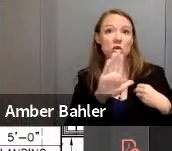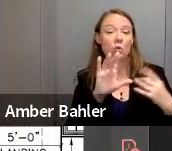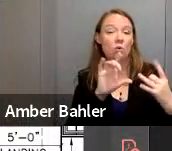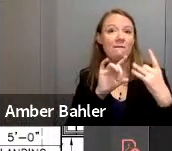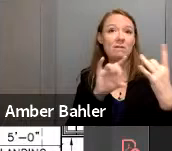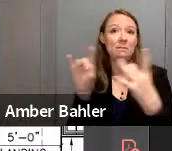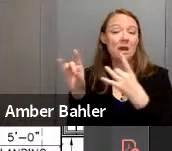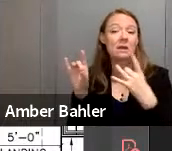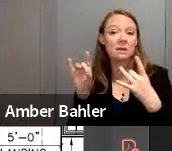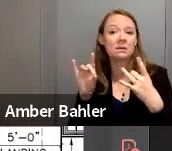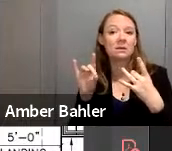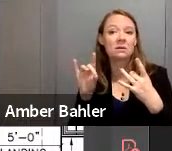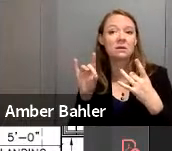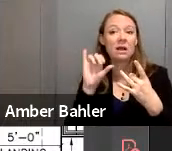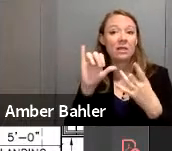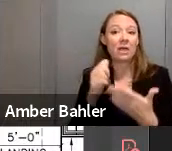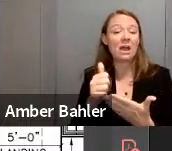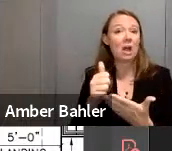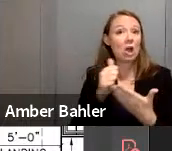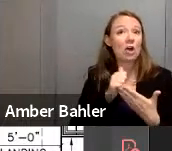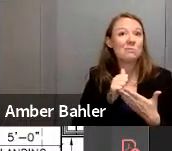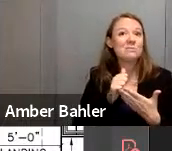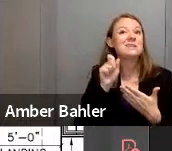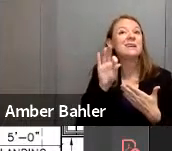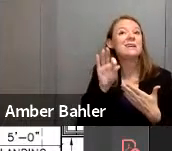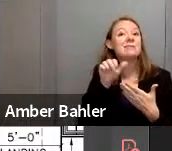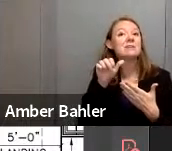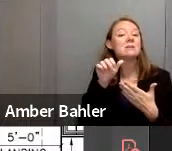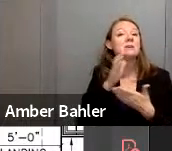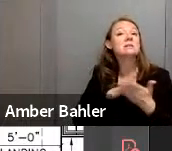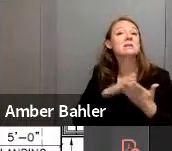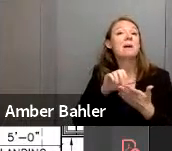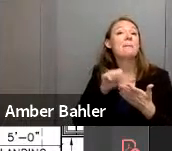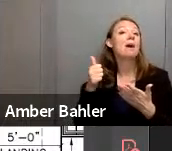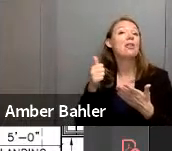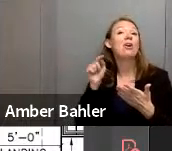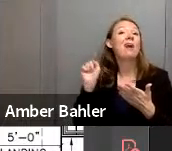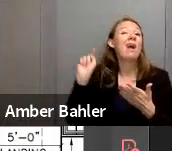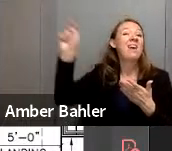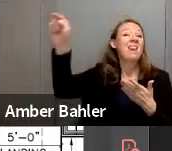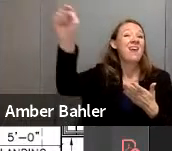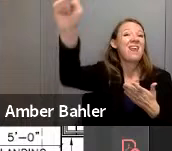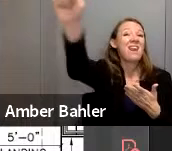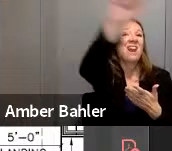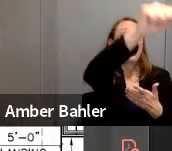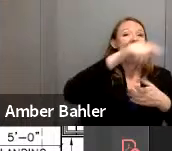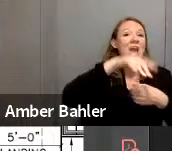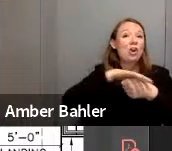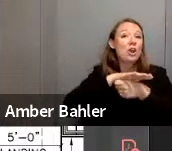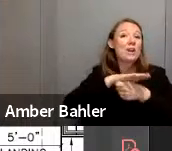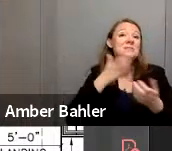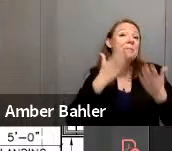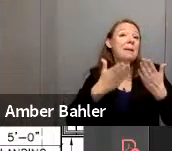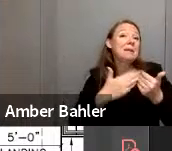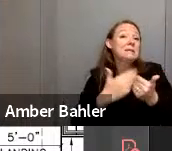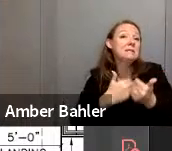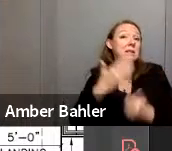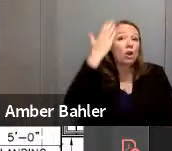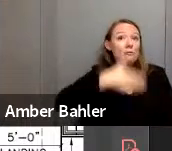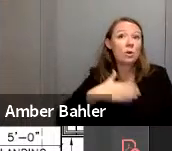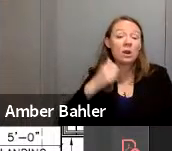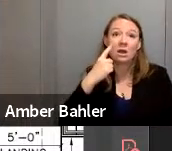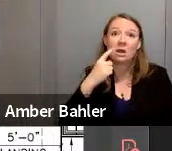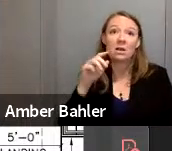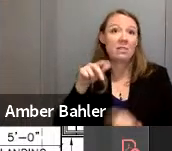really helps us out in case there's some outlying areas that may have been overlooked. But our maintenance department has a very